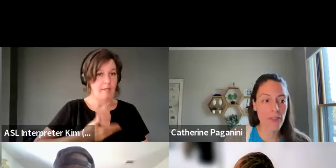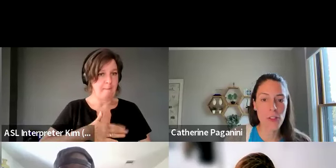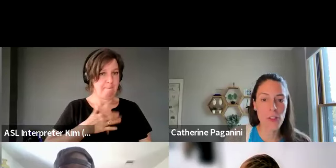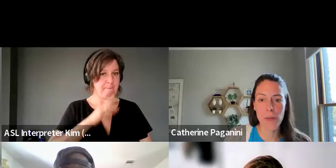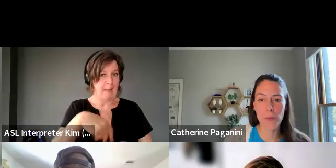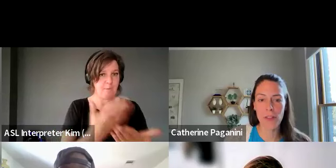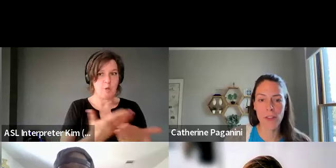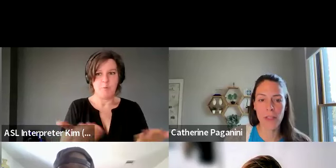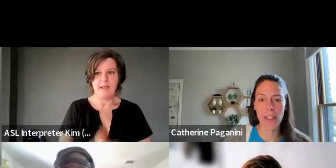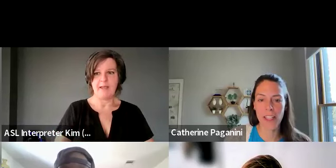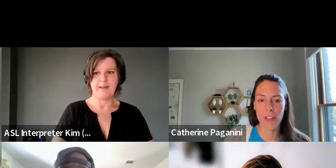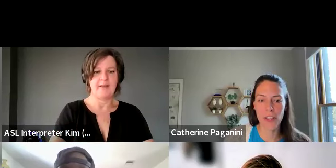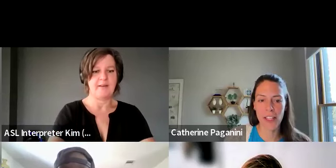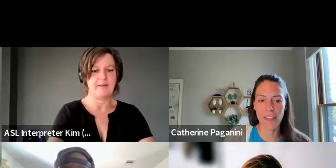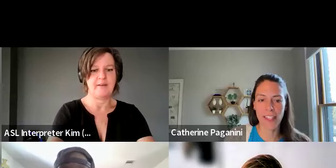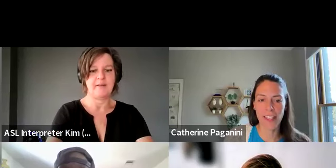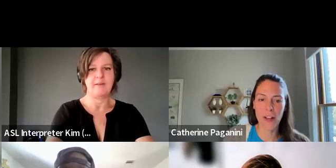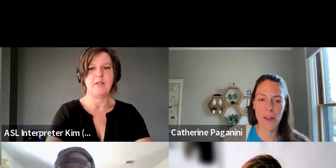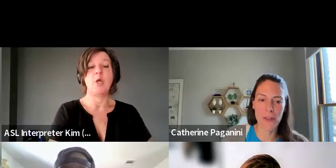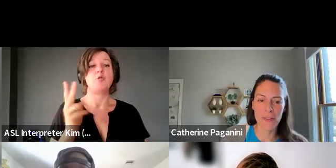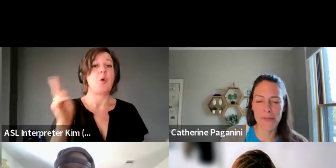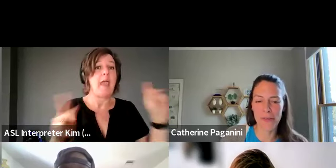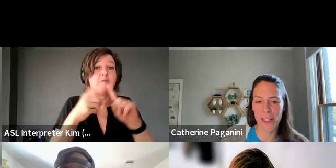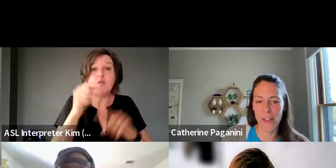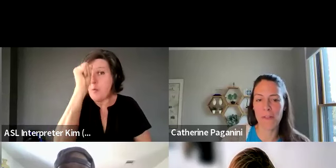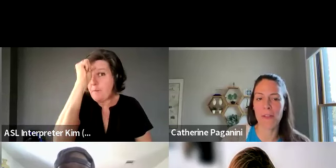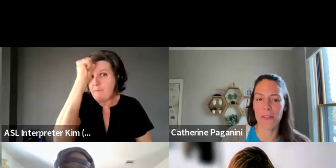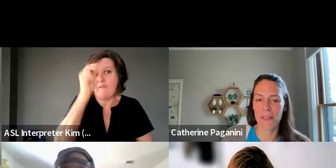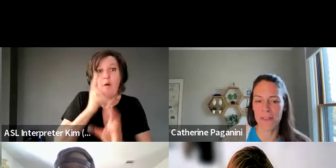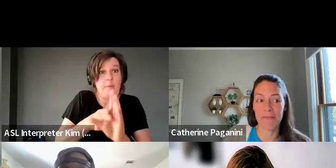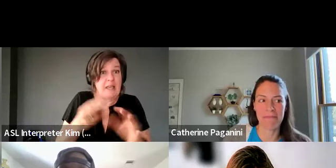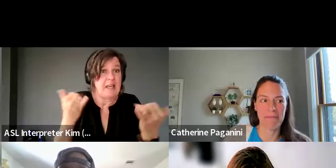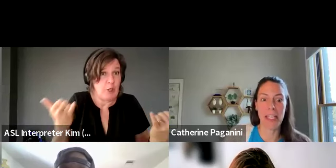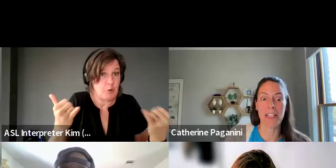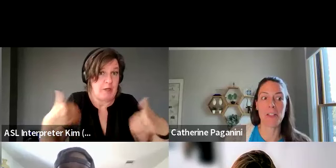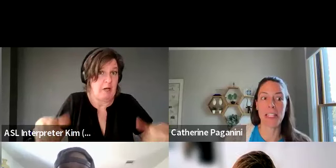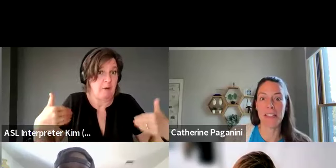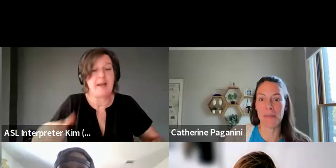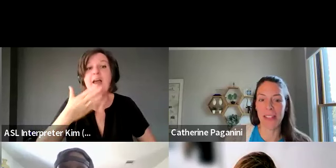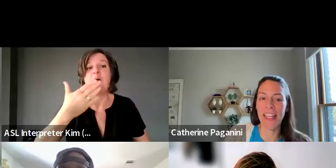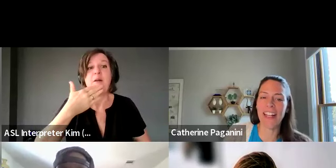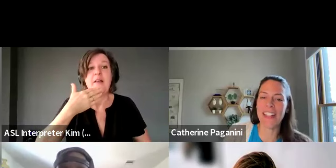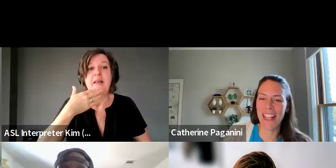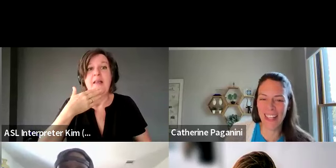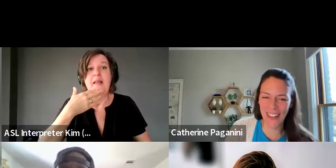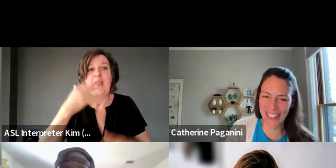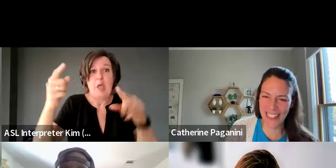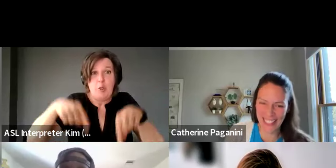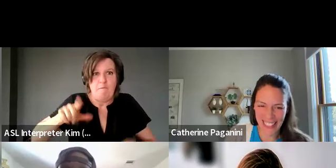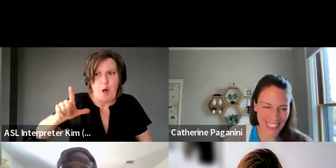So we have two people from India joining right now. So thank you for making it so late.